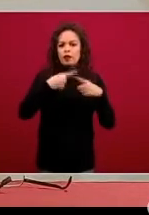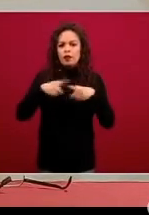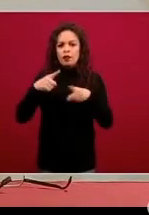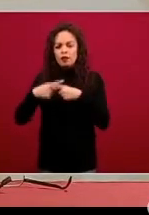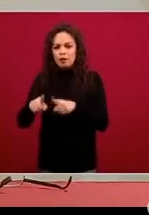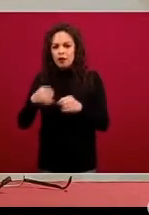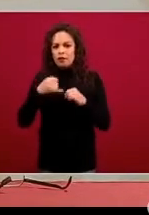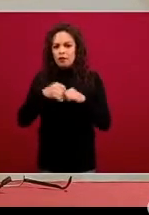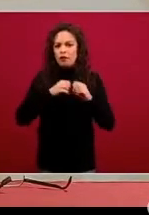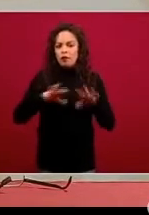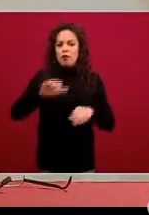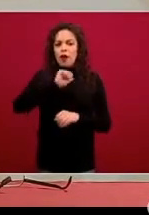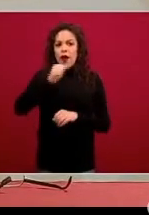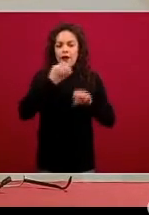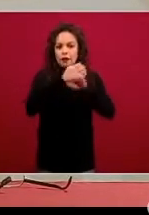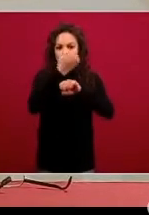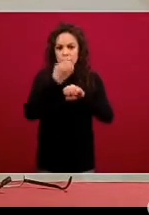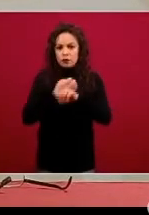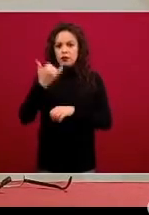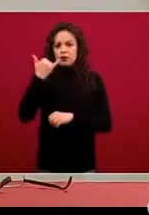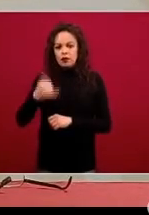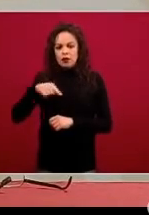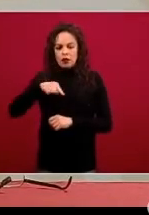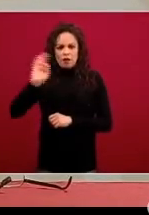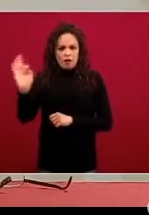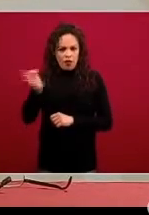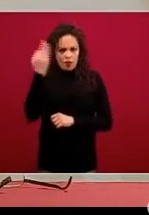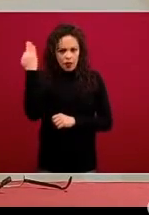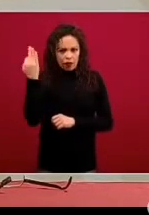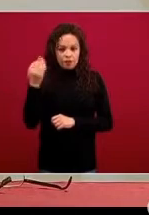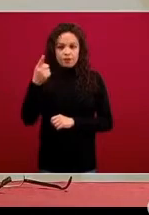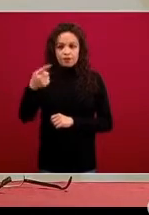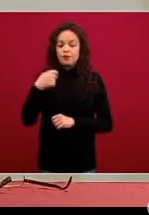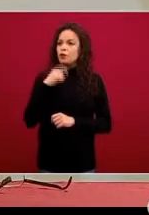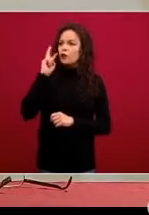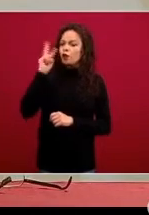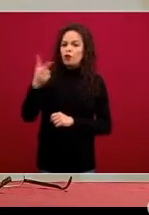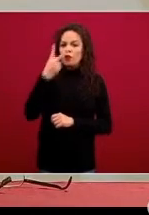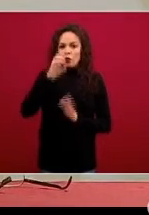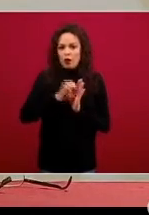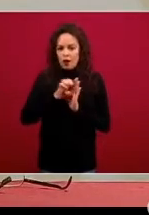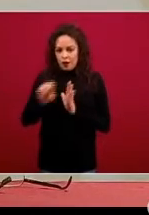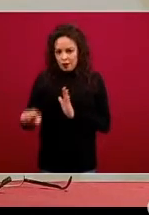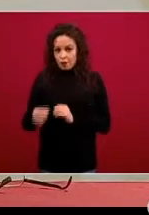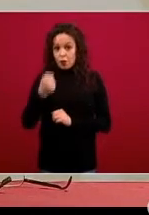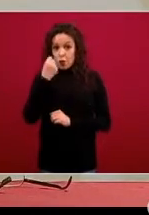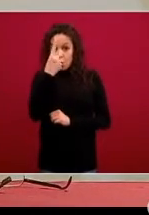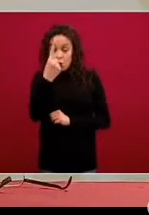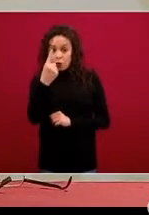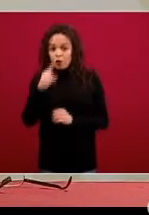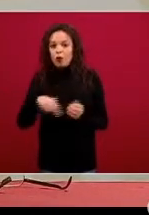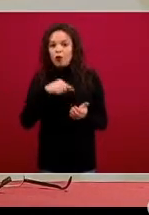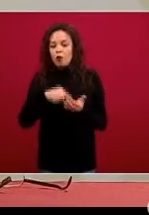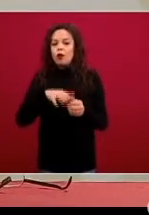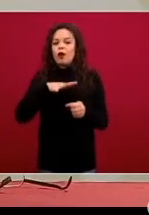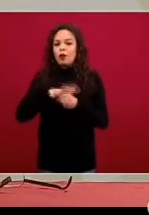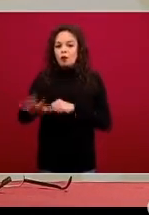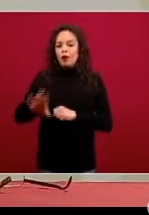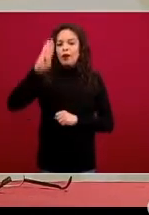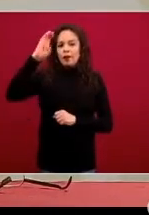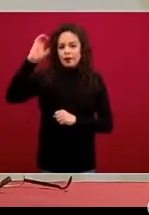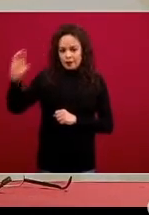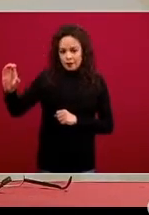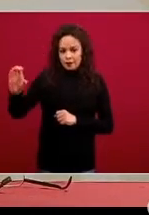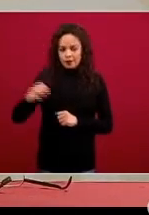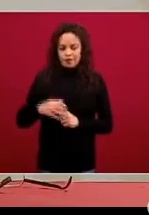question regarding the discrepancy between the federal data and the state data. And she showed me two